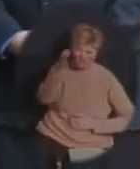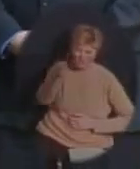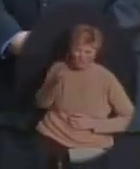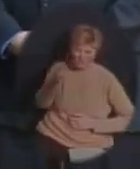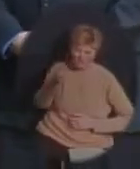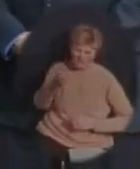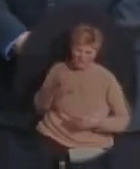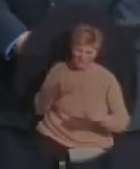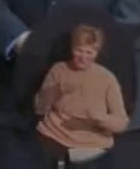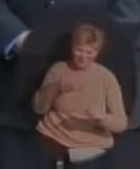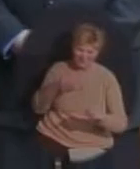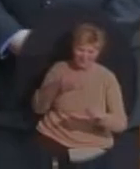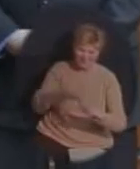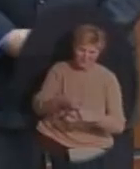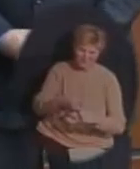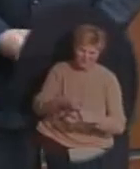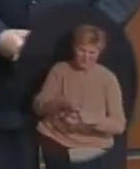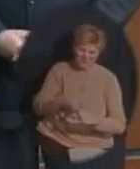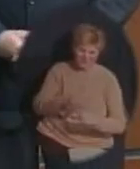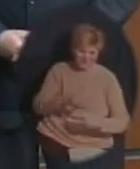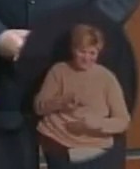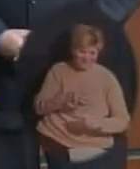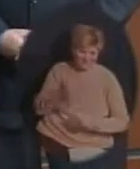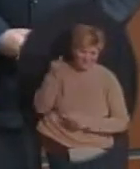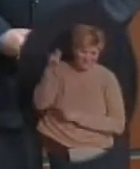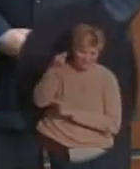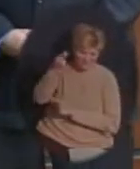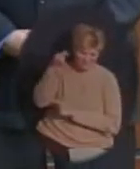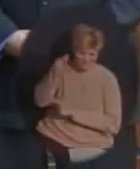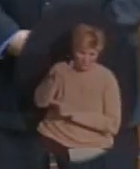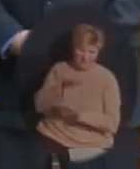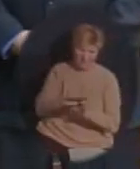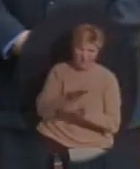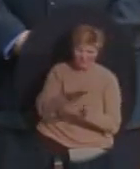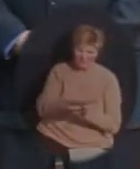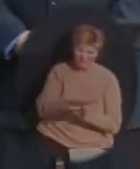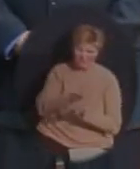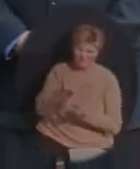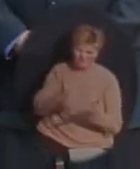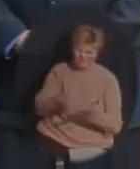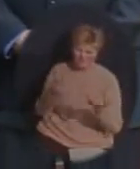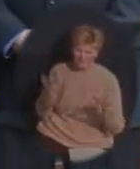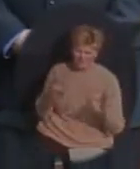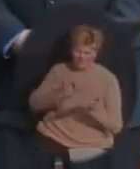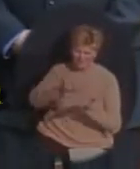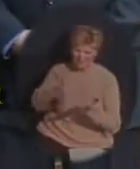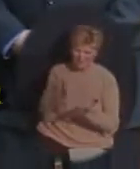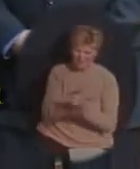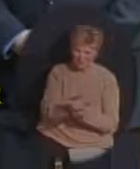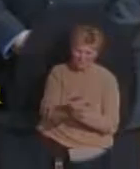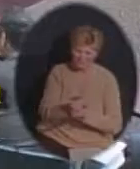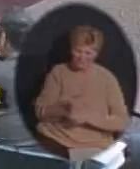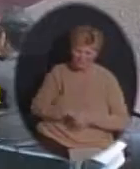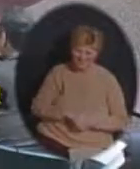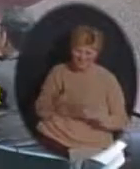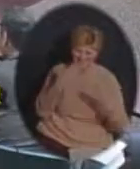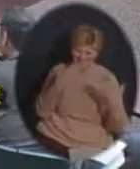Academy. We'd like to thank Jordan for representing our community so well in the qualities of citizenship, and